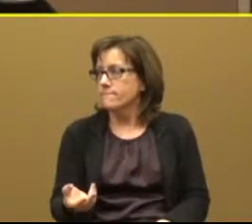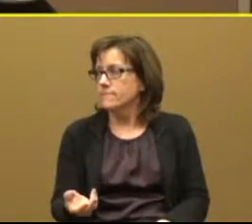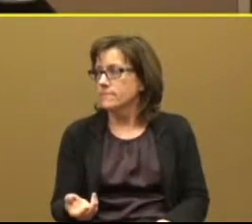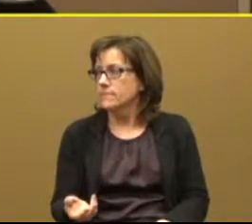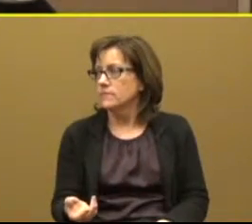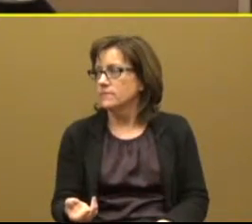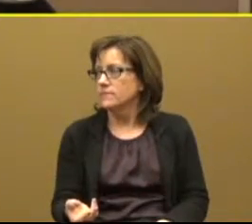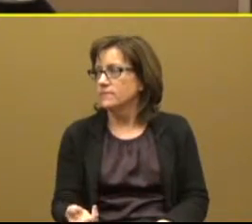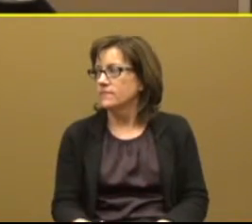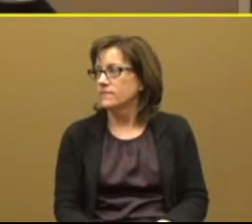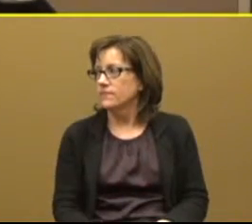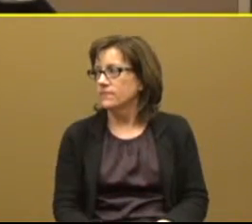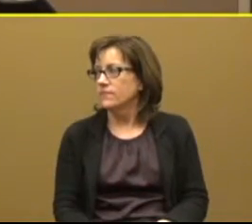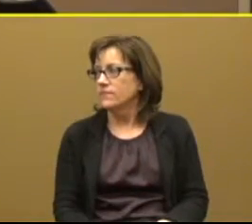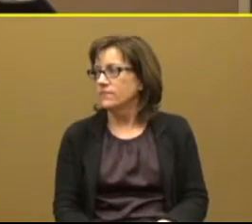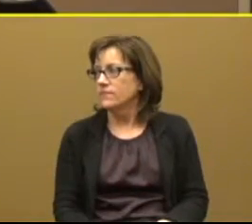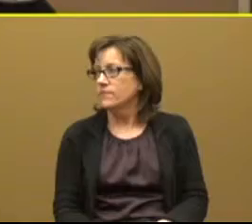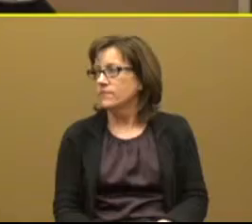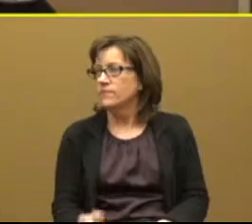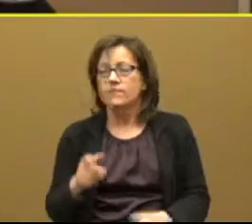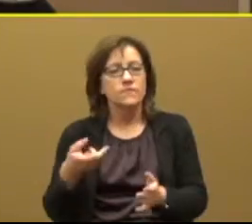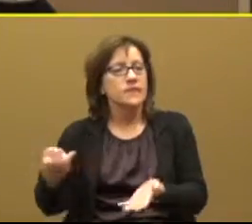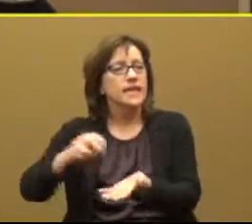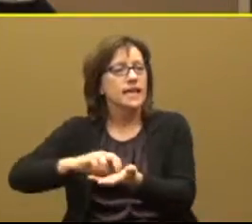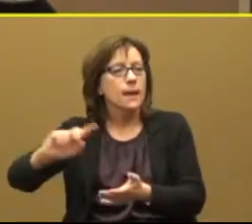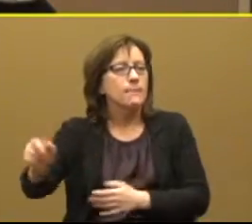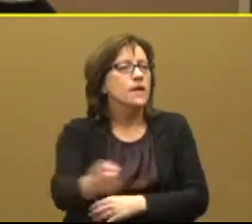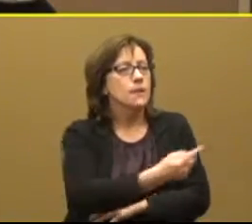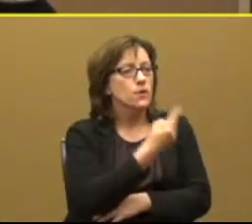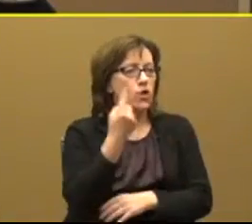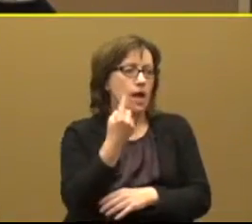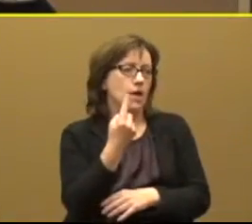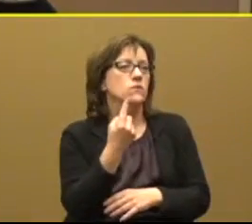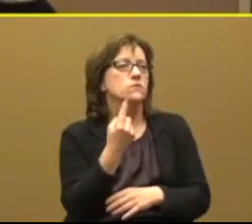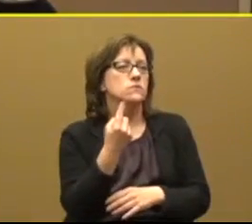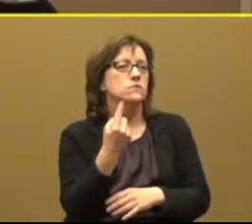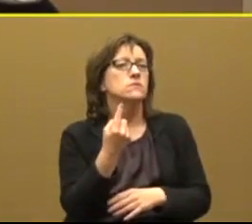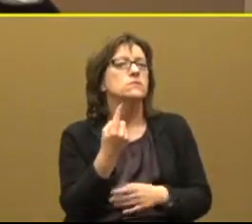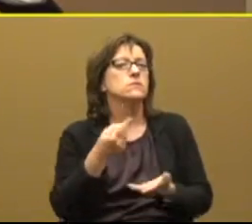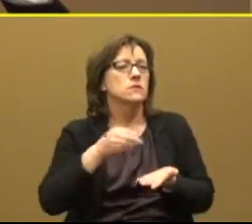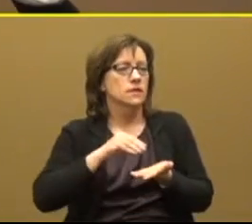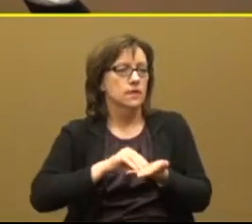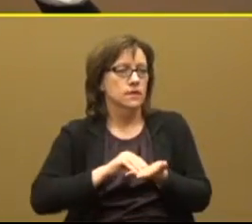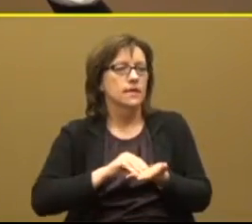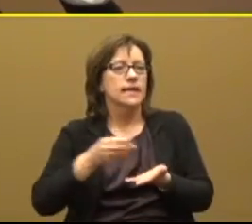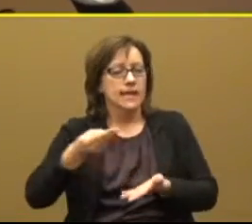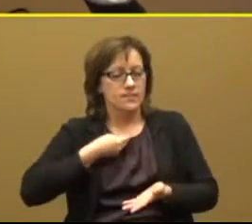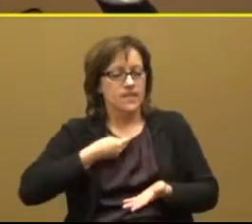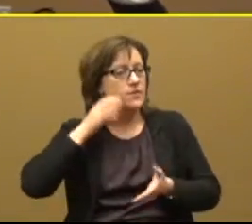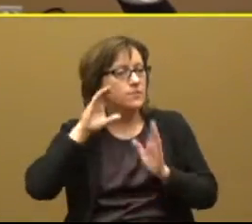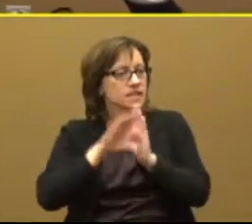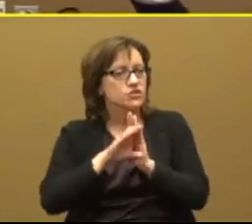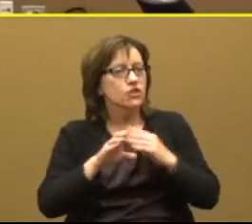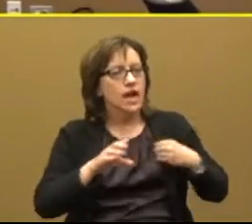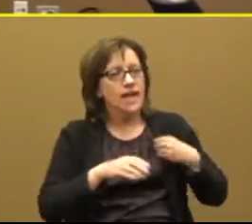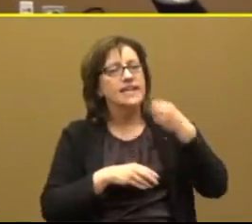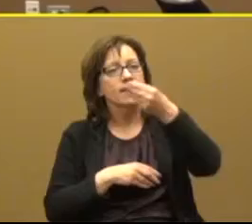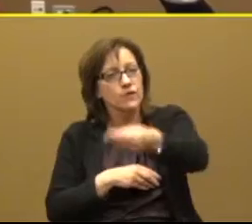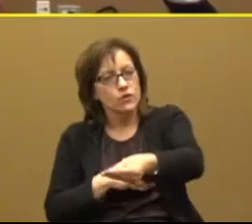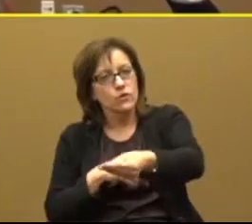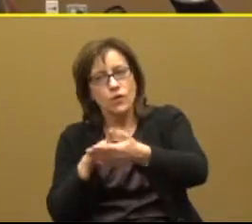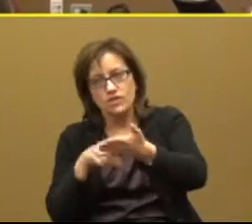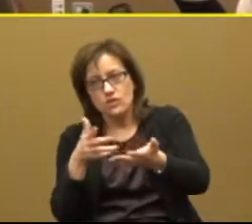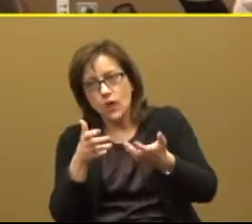get up. There you go. Come around the table so she can have her desired item. And then I'm